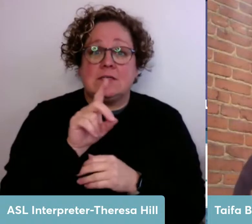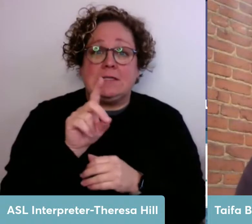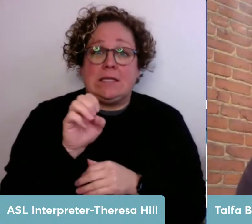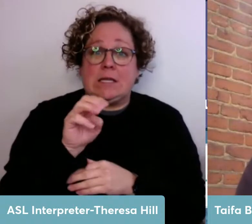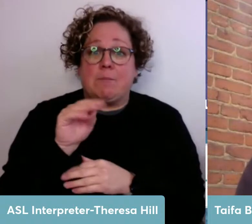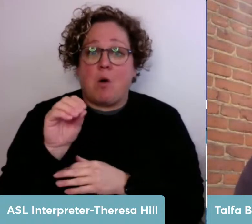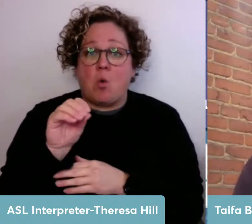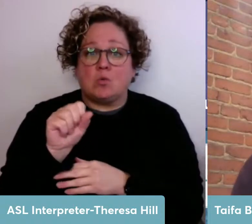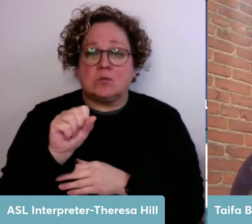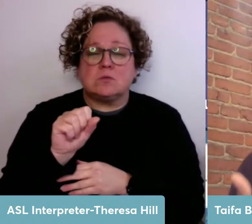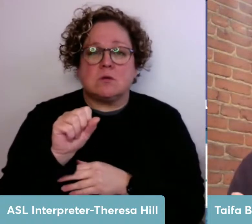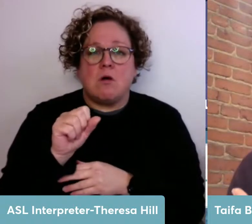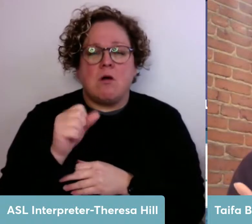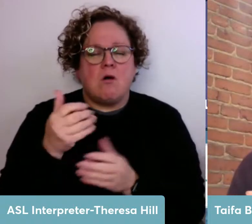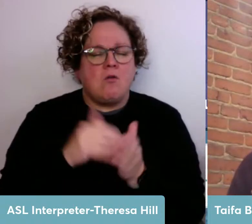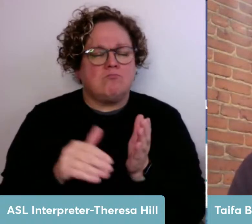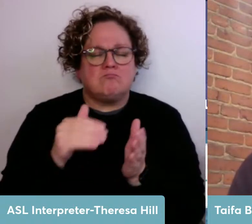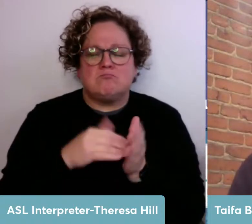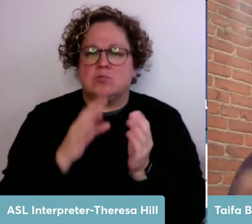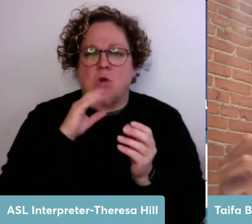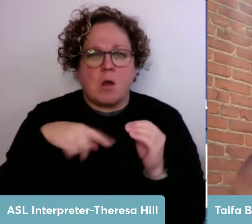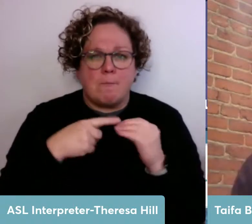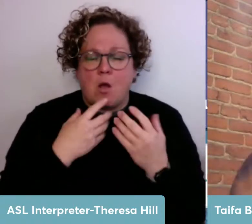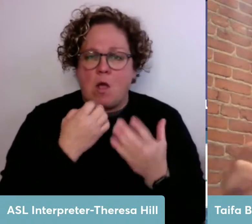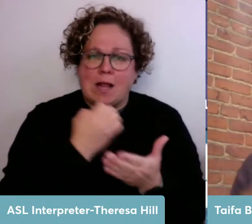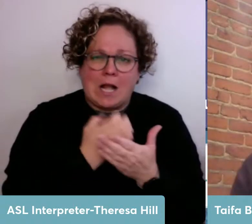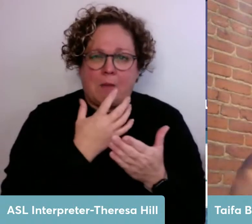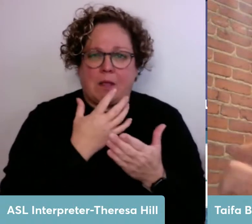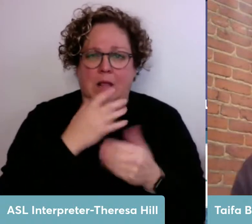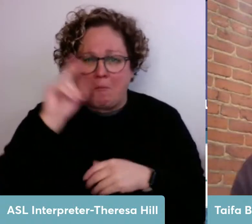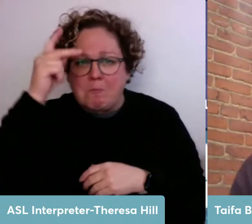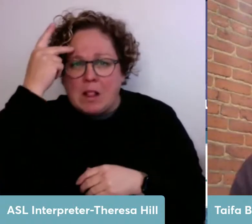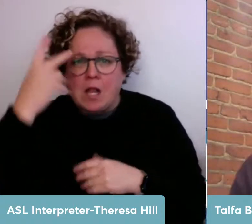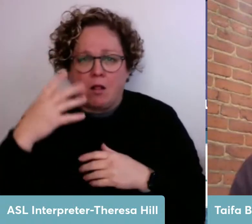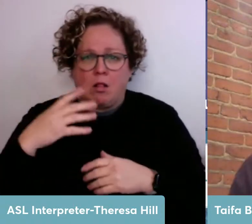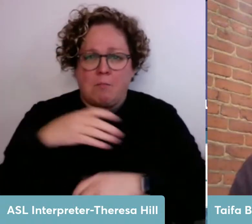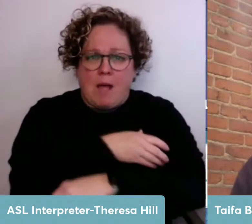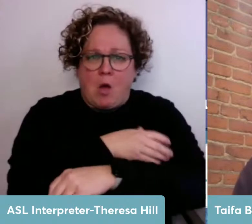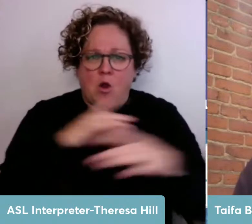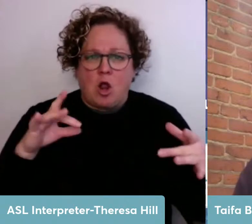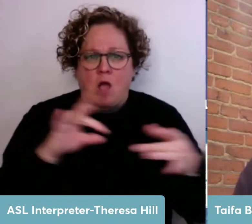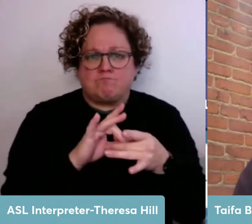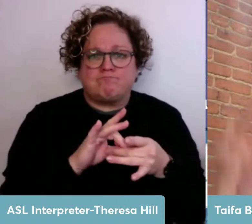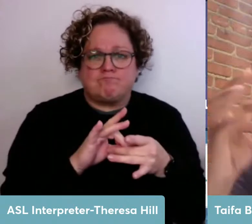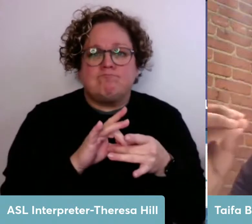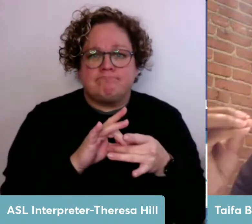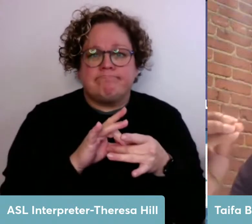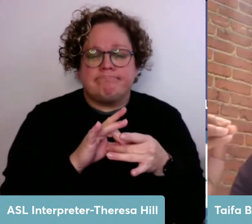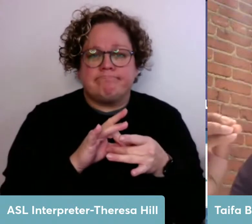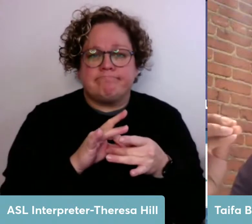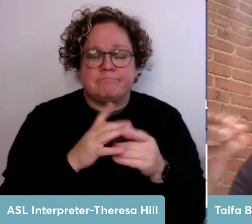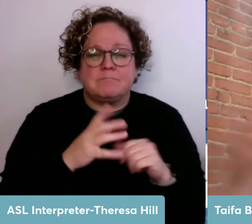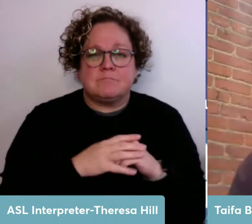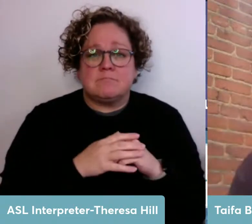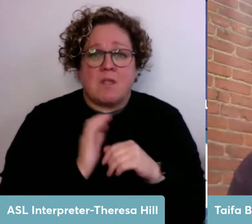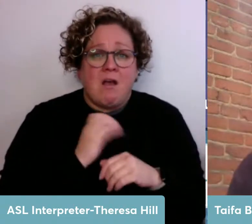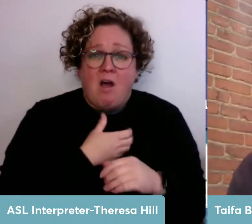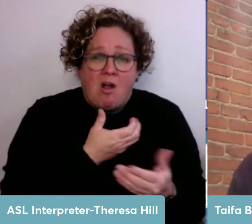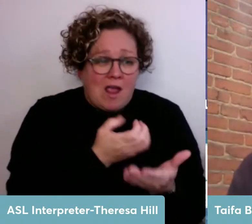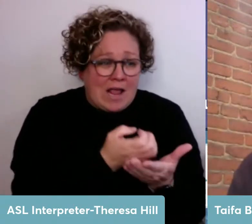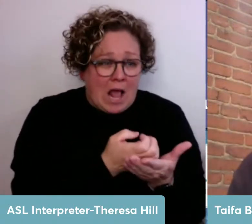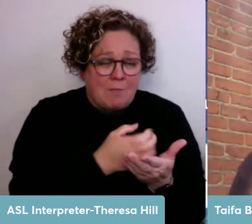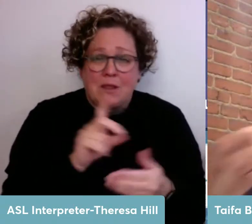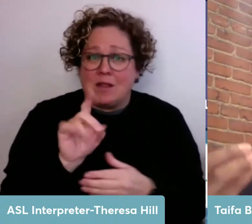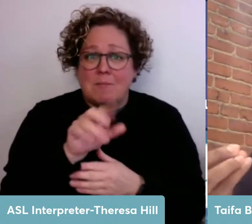about, economic power and political power are inextricably linked. Our economy and our democracy are